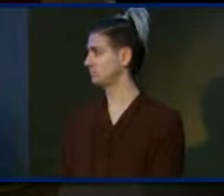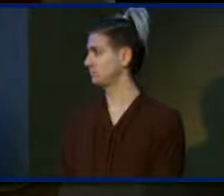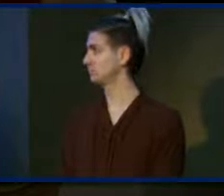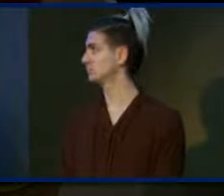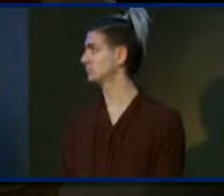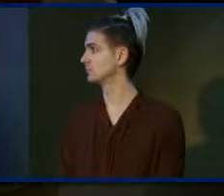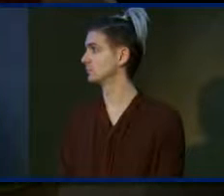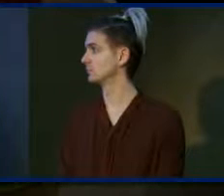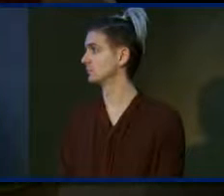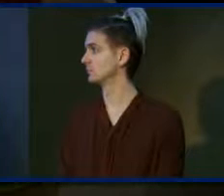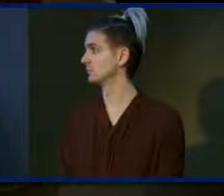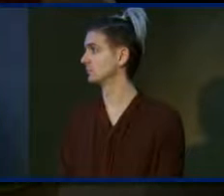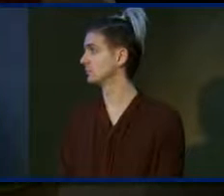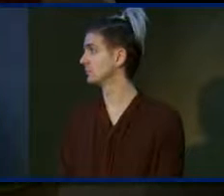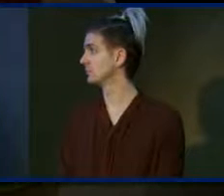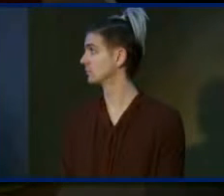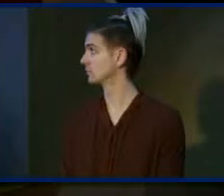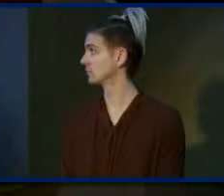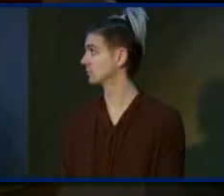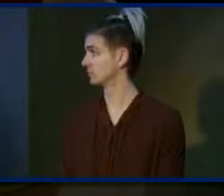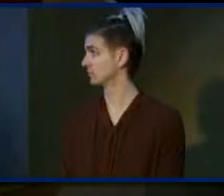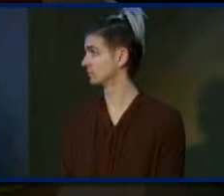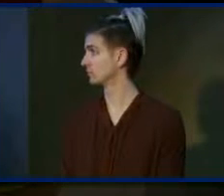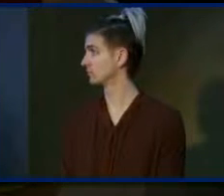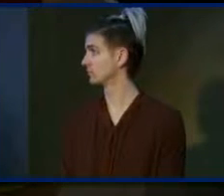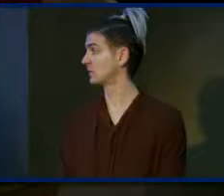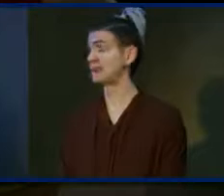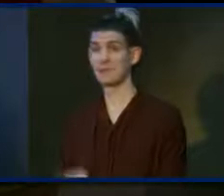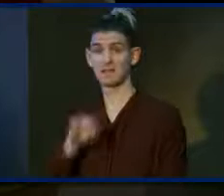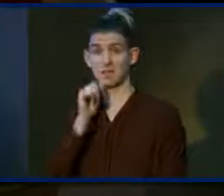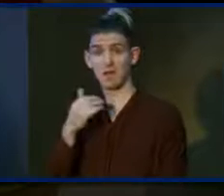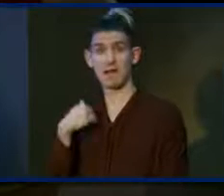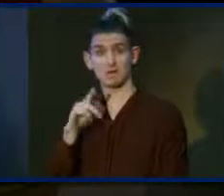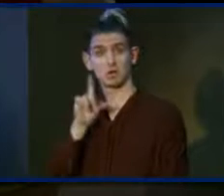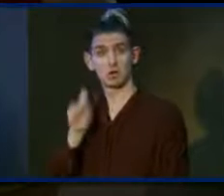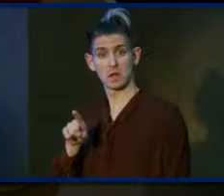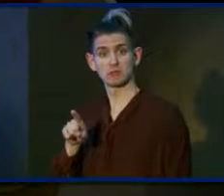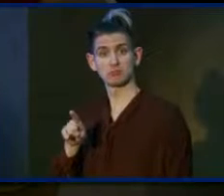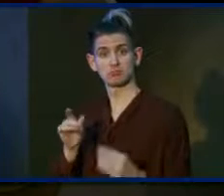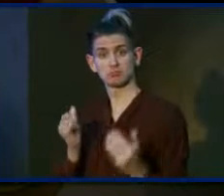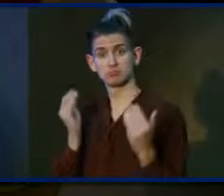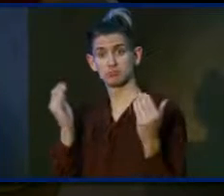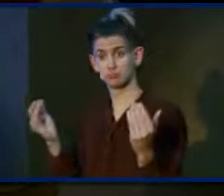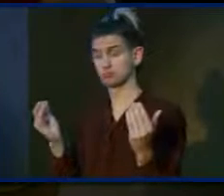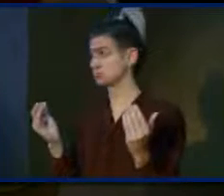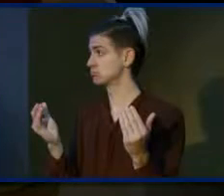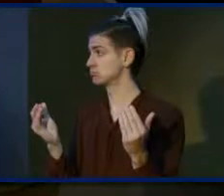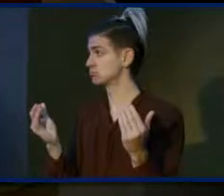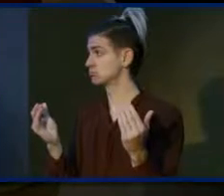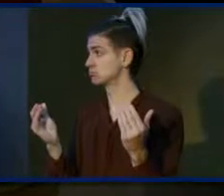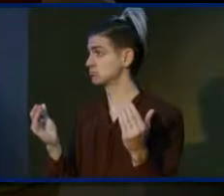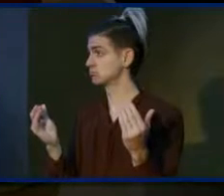If not, I have a question I wanted to ask all of you, and I want you to jump in here on this.